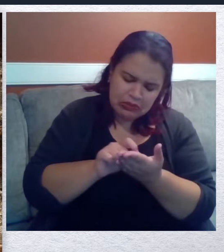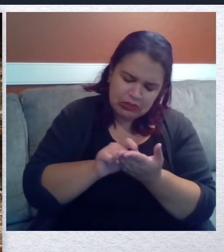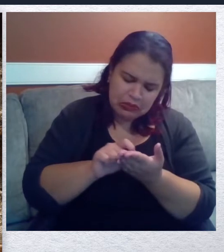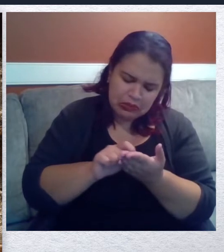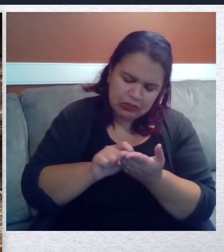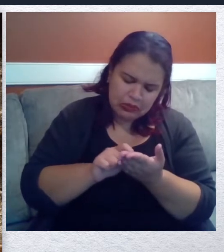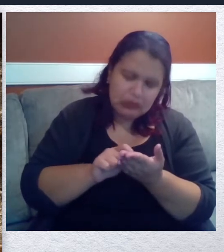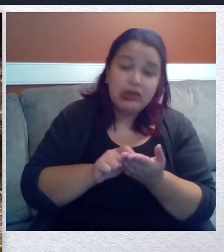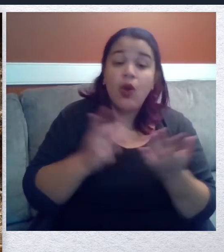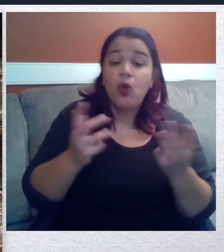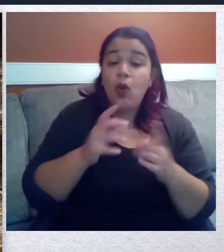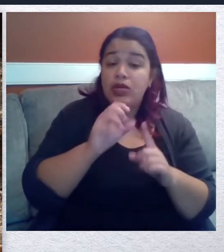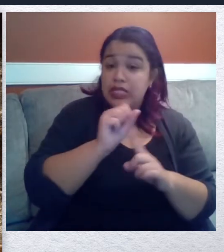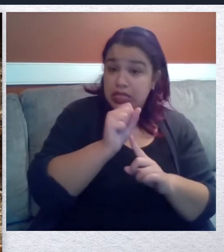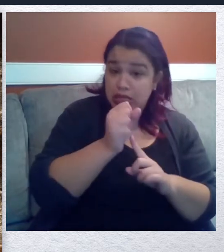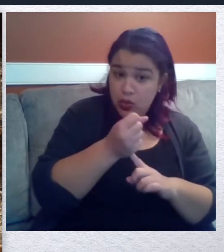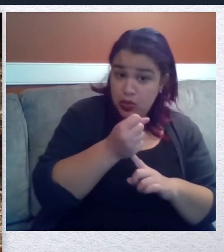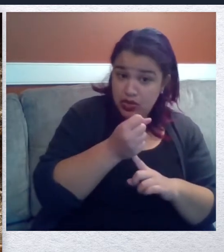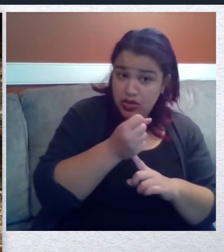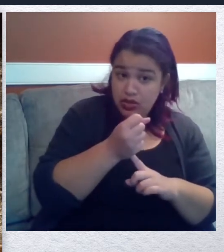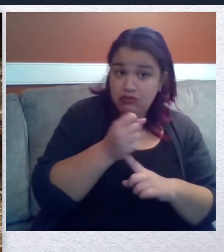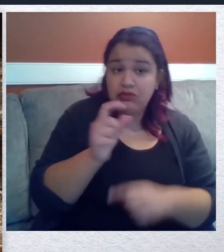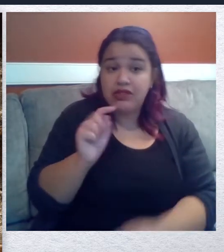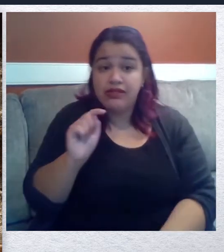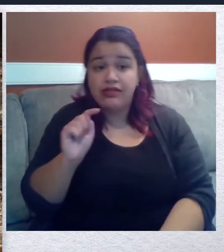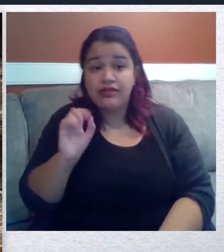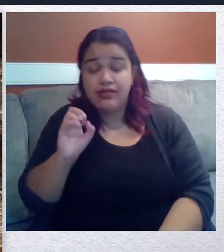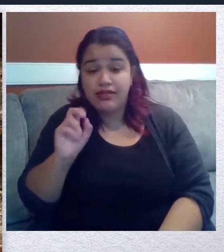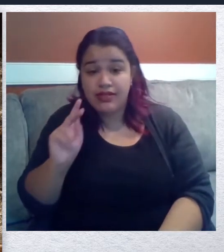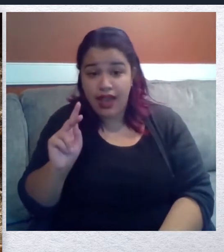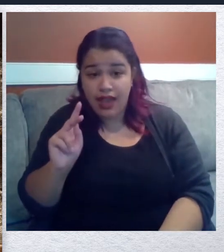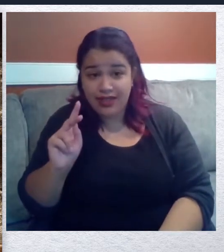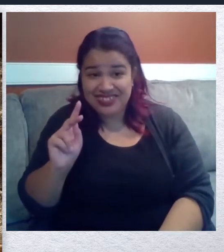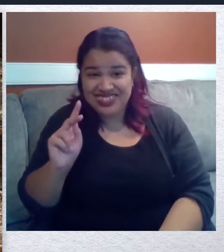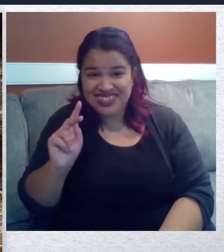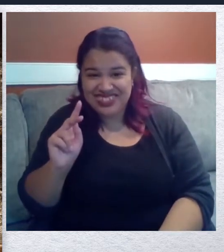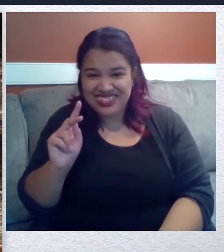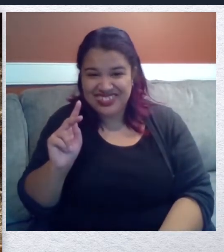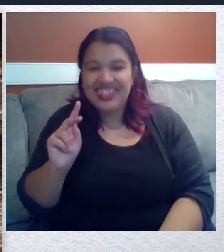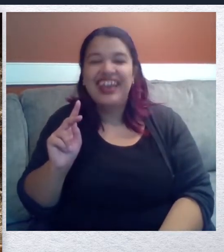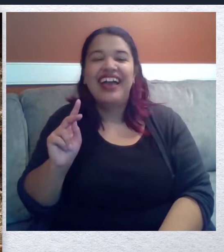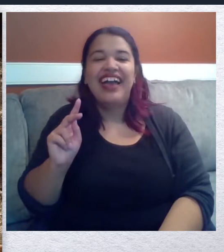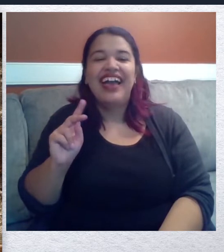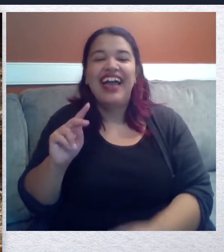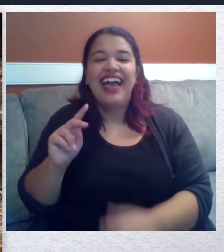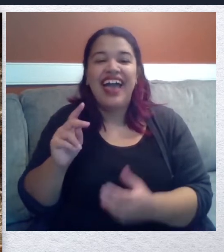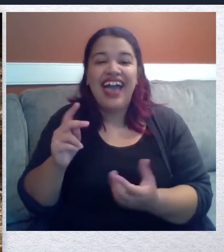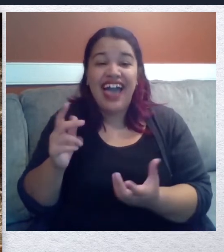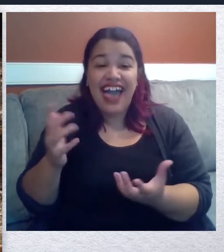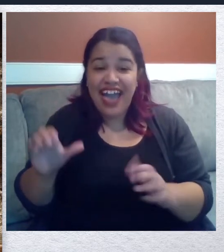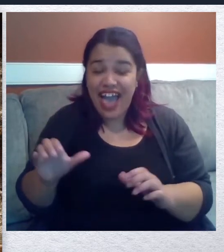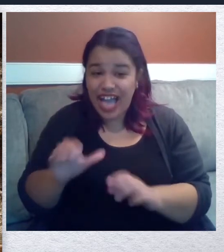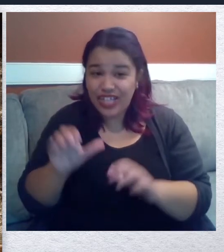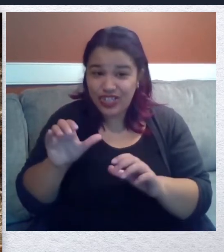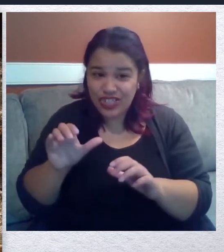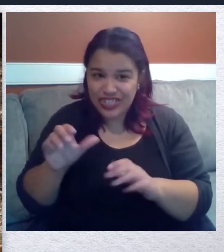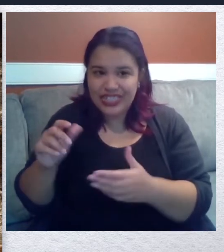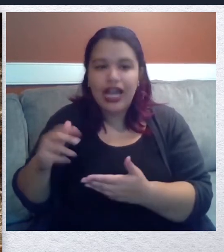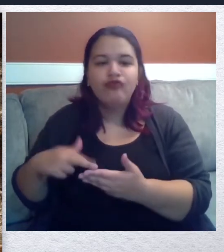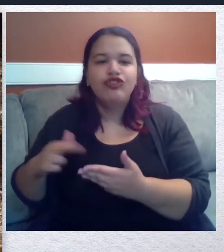and results of each scenario. This is called using the STAR system for behavioral-based